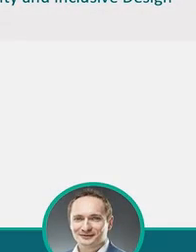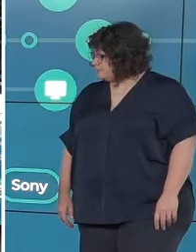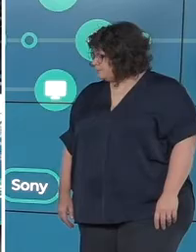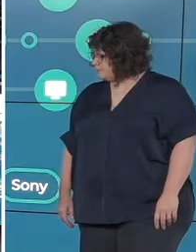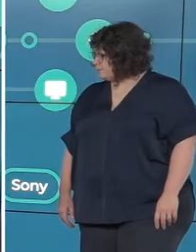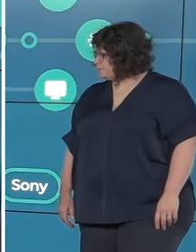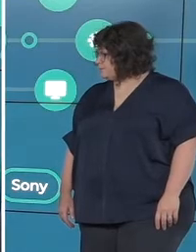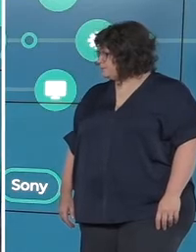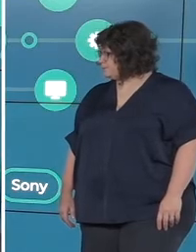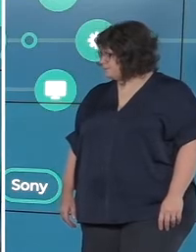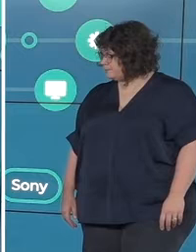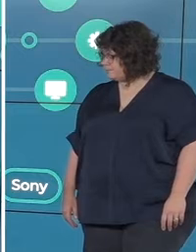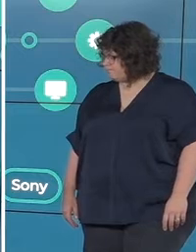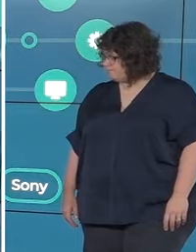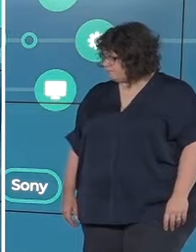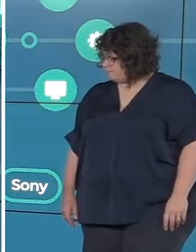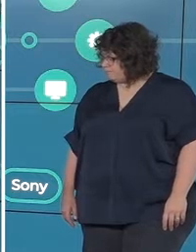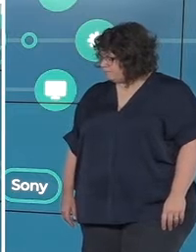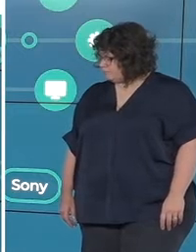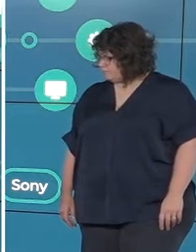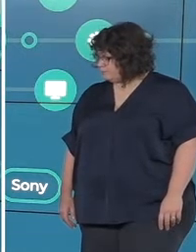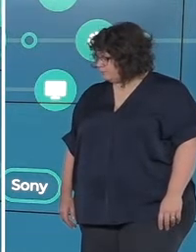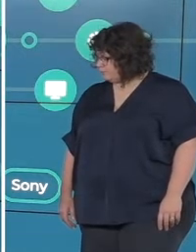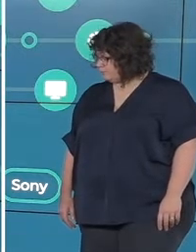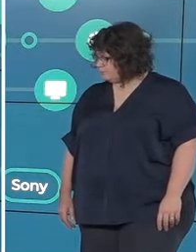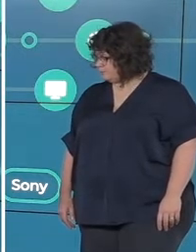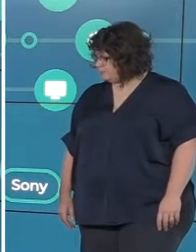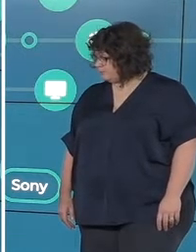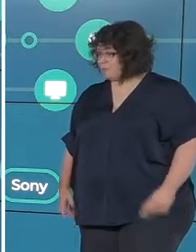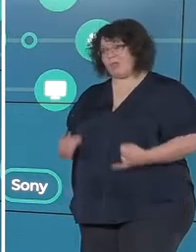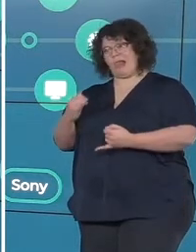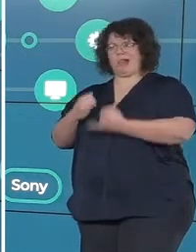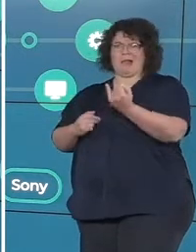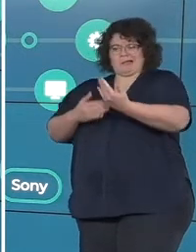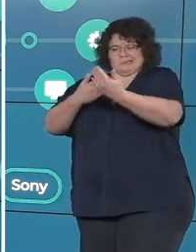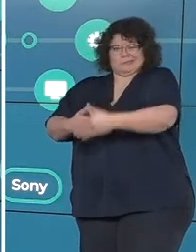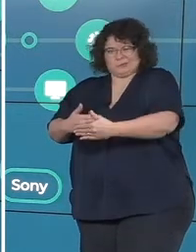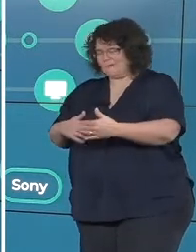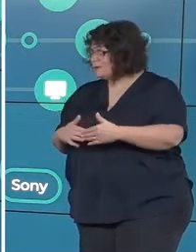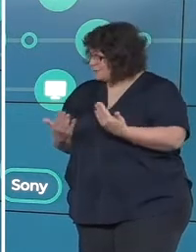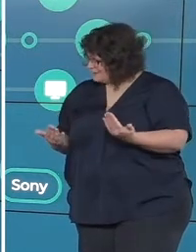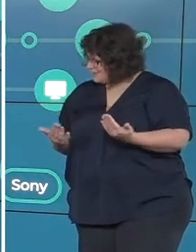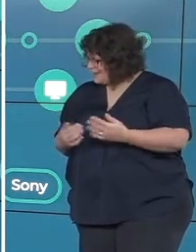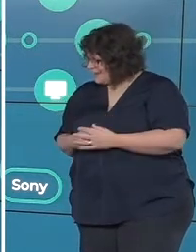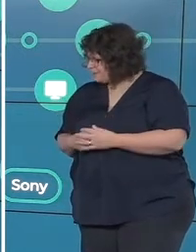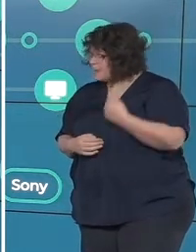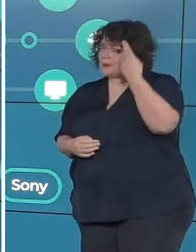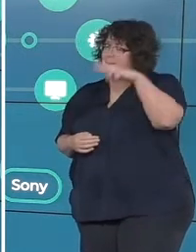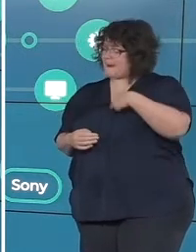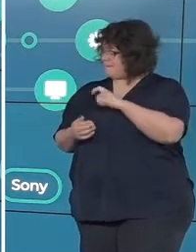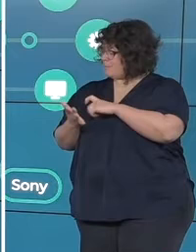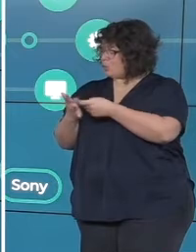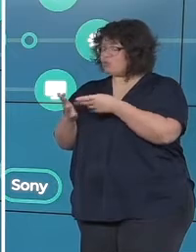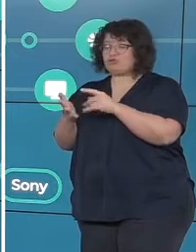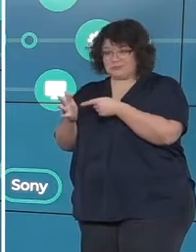My name is Christopher Lee, and I will be chairing this session on accessibility leadership. And boy, do we have some leaders on stage